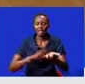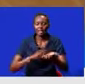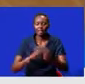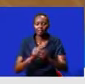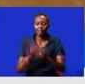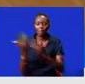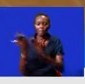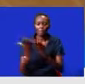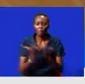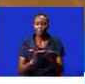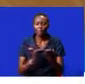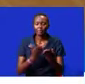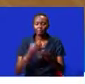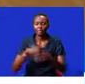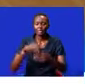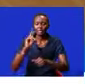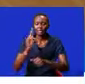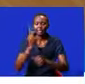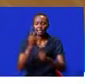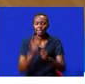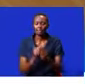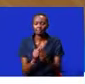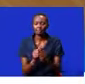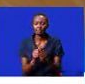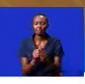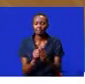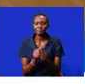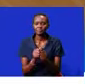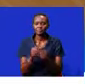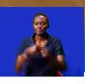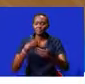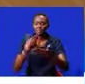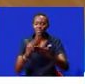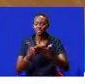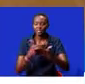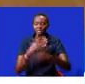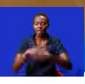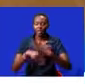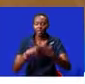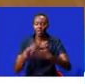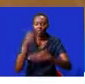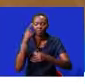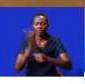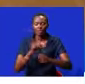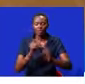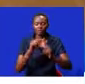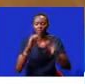Karibuni, Kenya. I thank you all for coming for this meeting.